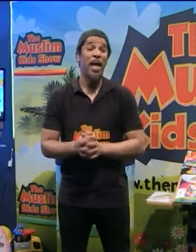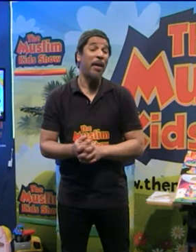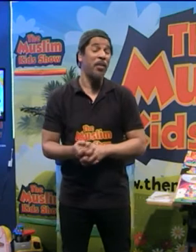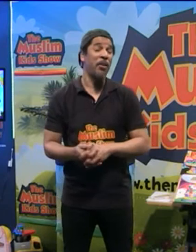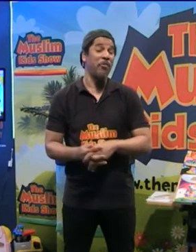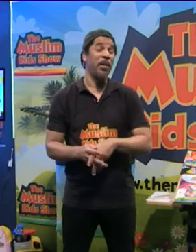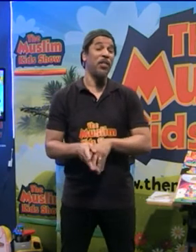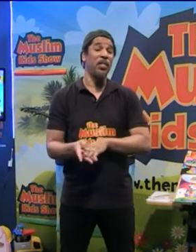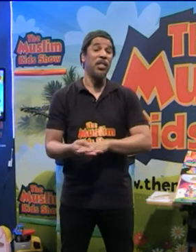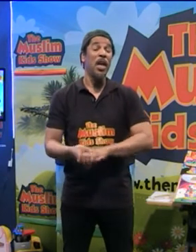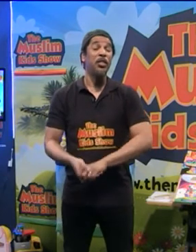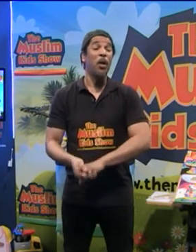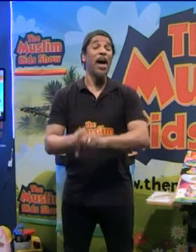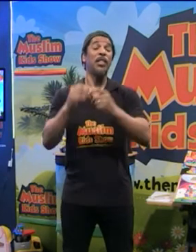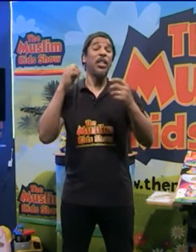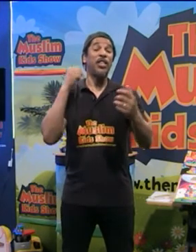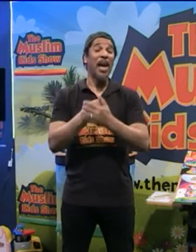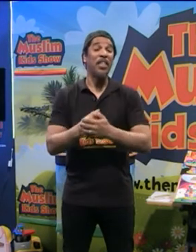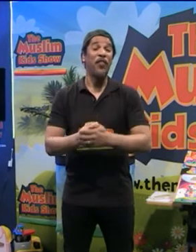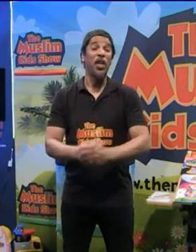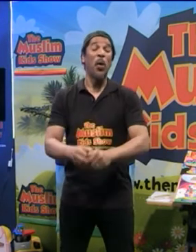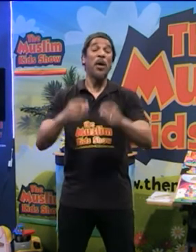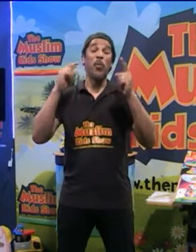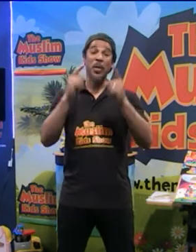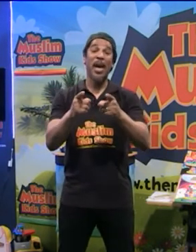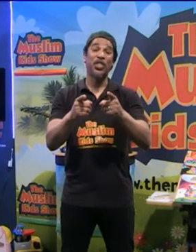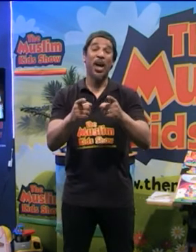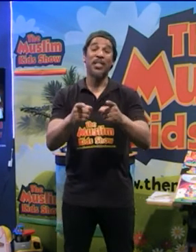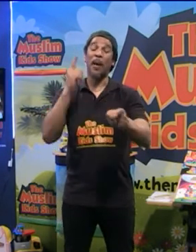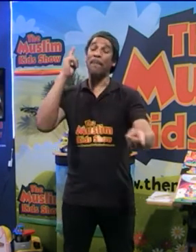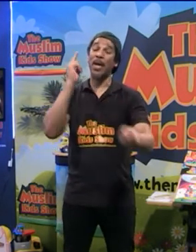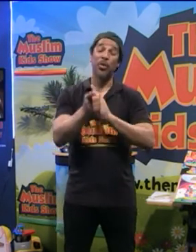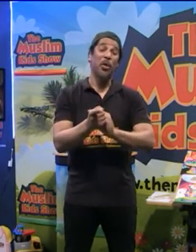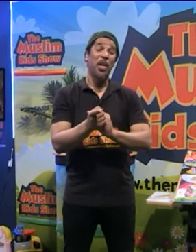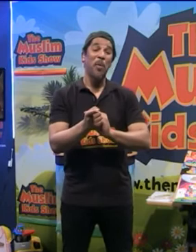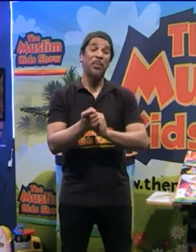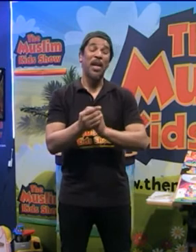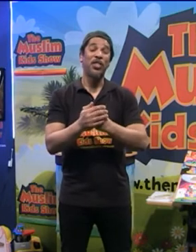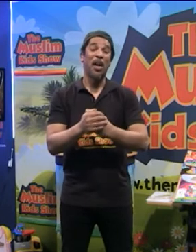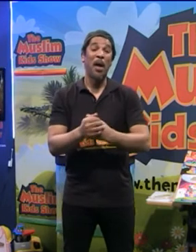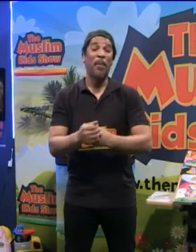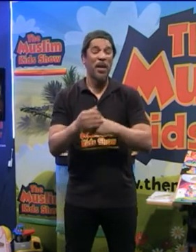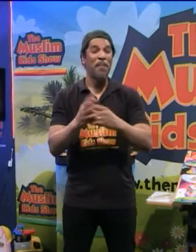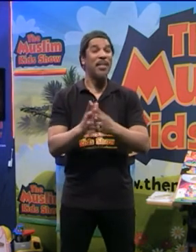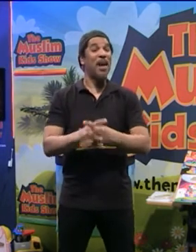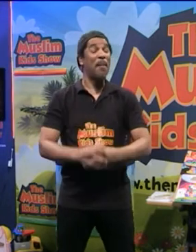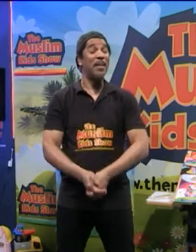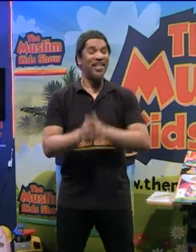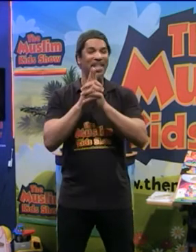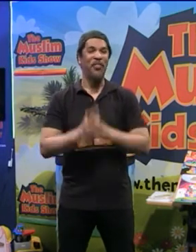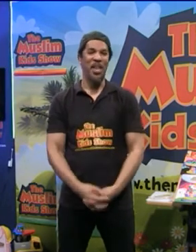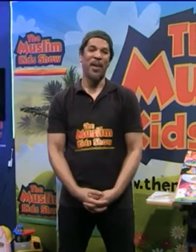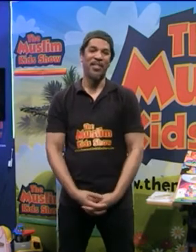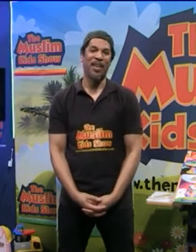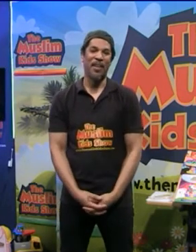community that have their hearing difficulties. So guys, check out this video. When you get a chance, make sure you go to their website, inshallah. But in the meantime, check